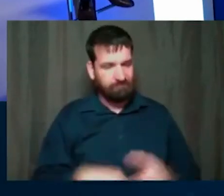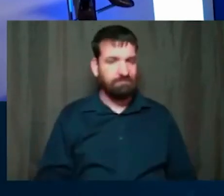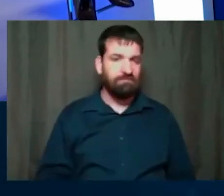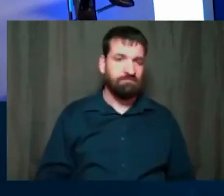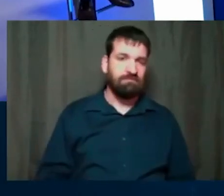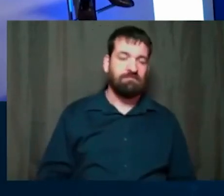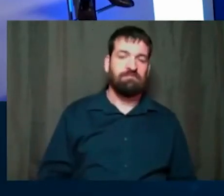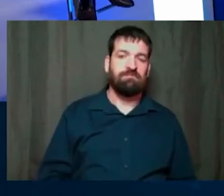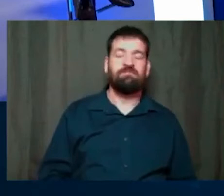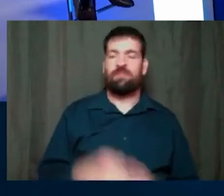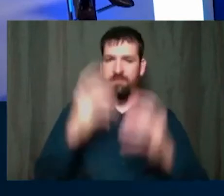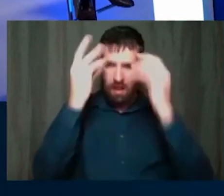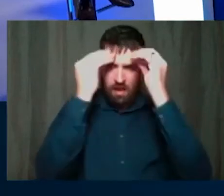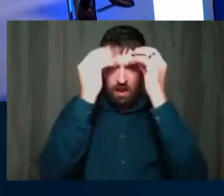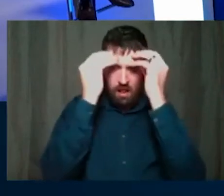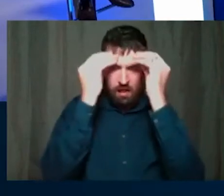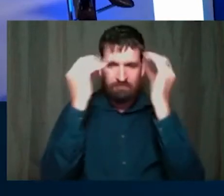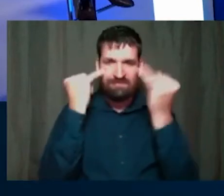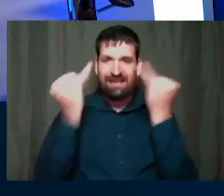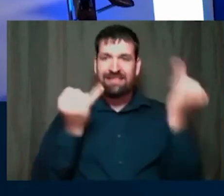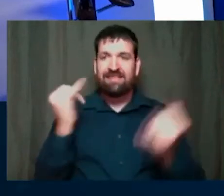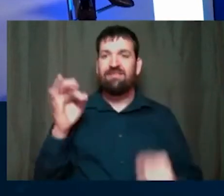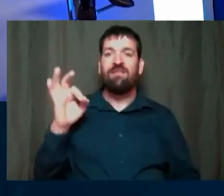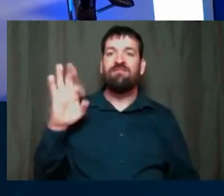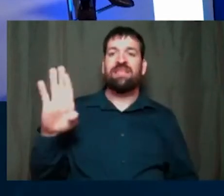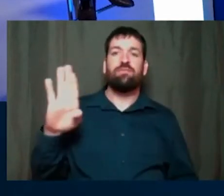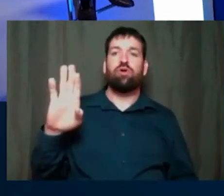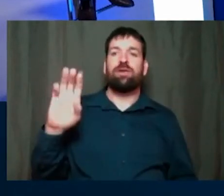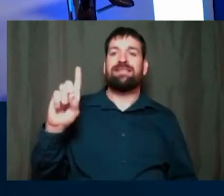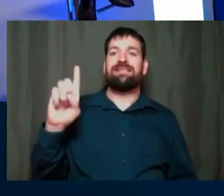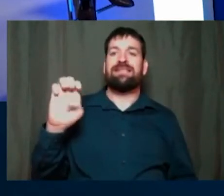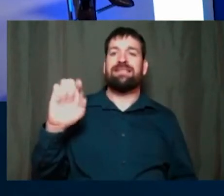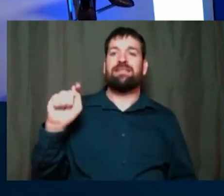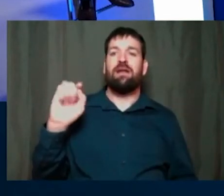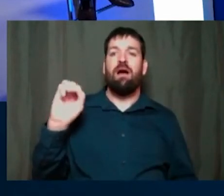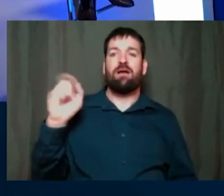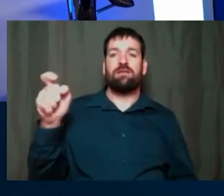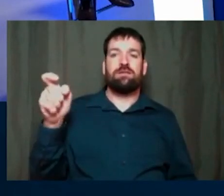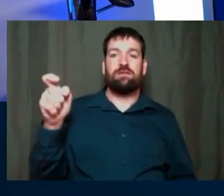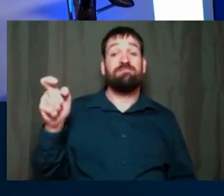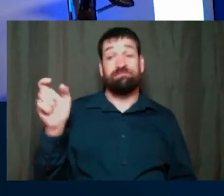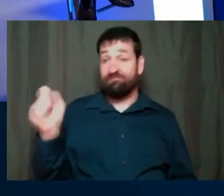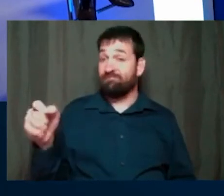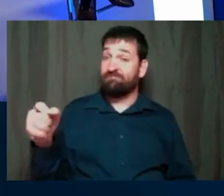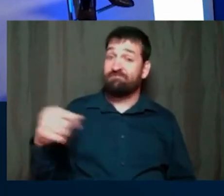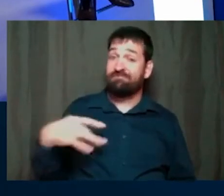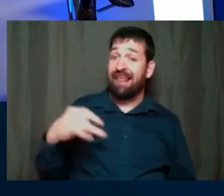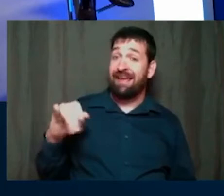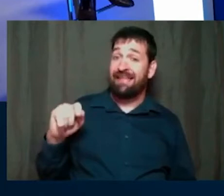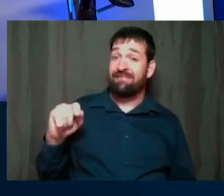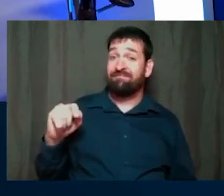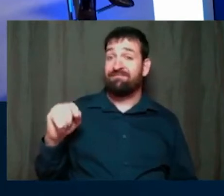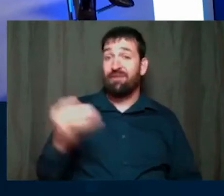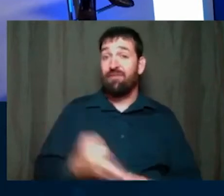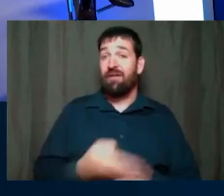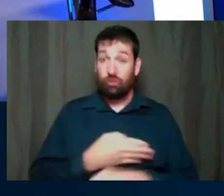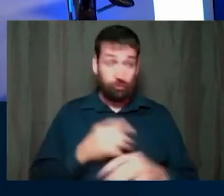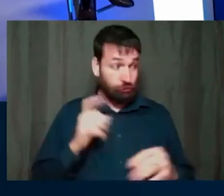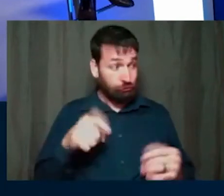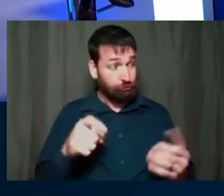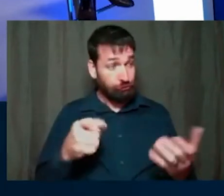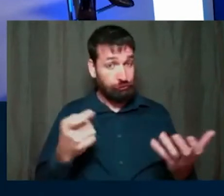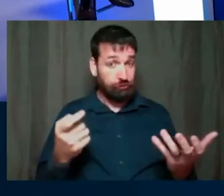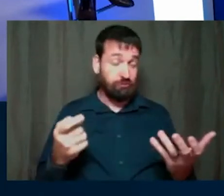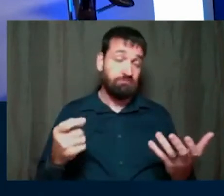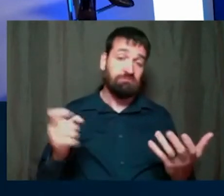swirling around the idea of a Facebook detox. I like it. You know what? You Sounds do. great. It's a recovery Shall group. I do it? I think I It's a would. recovery